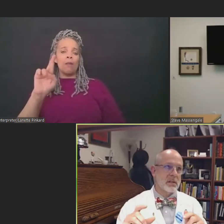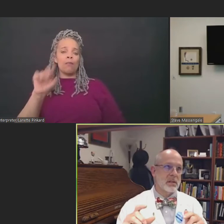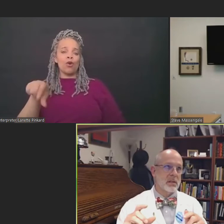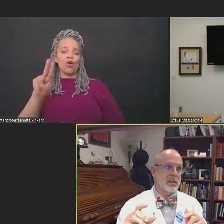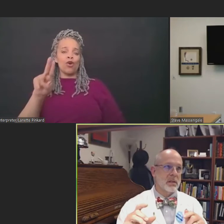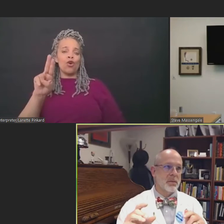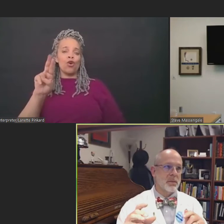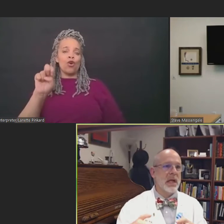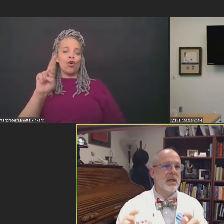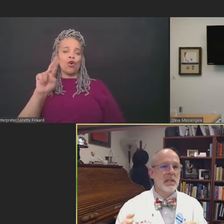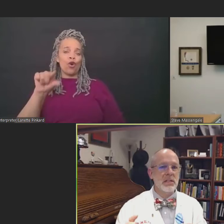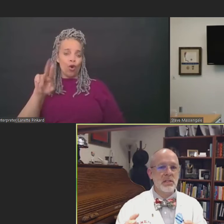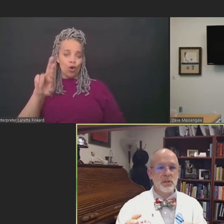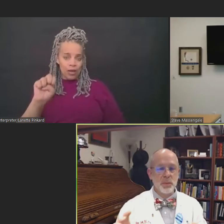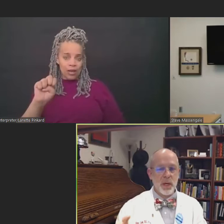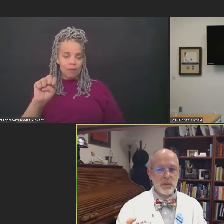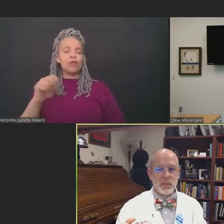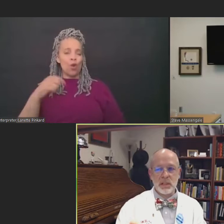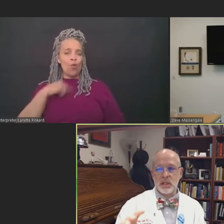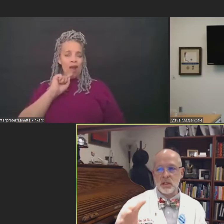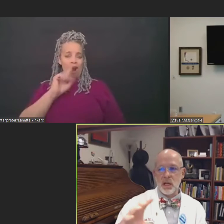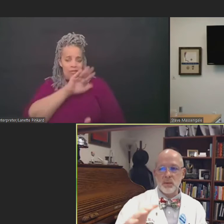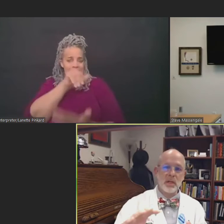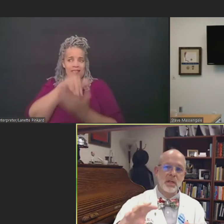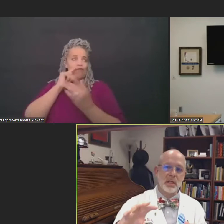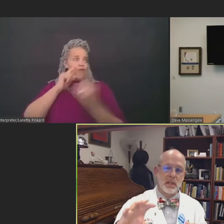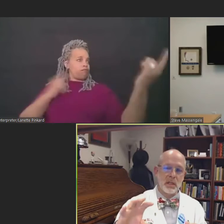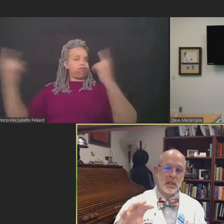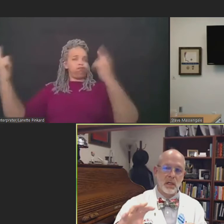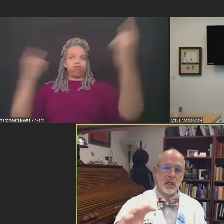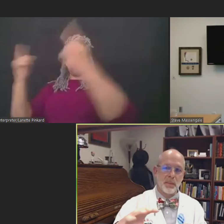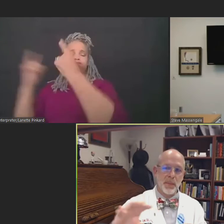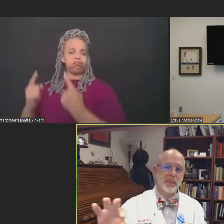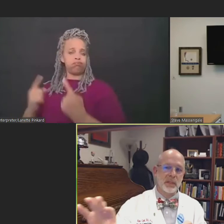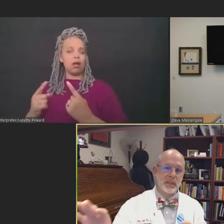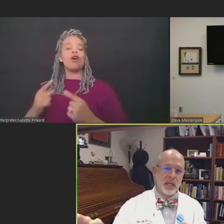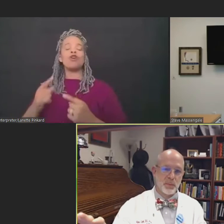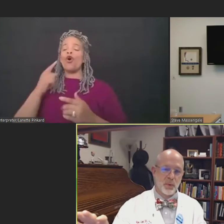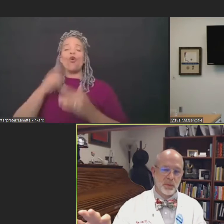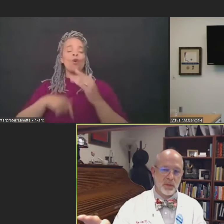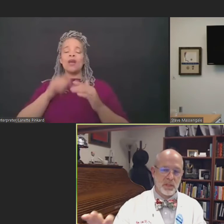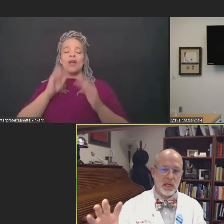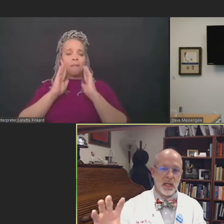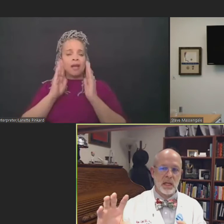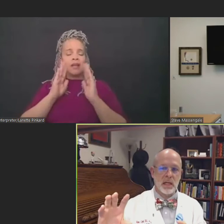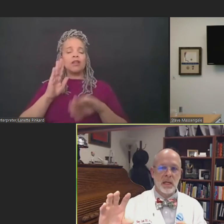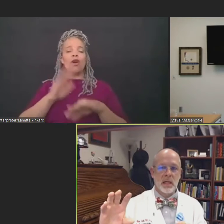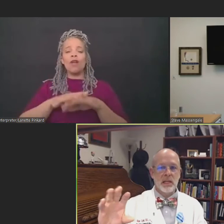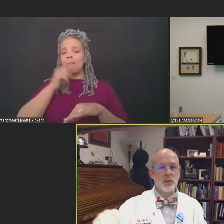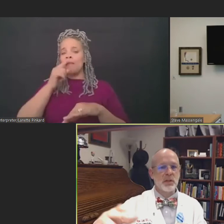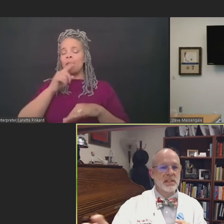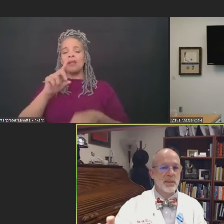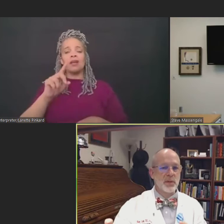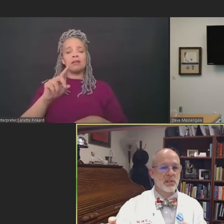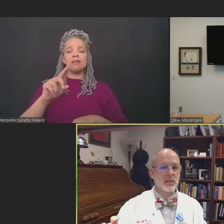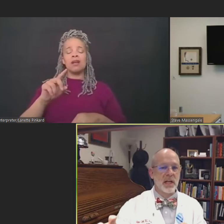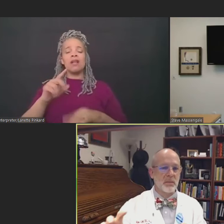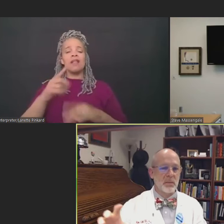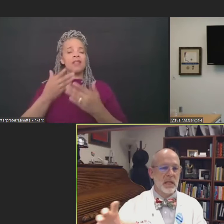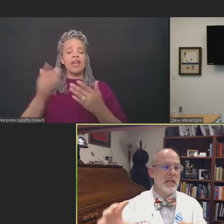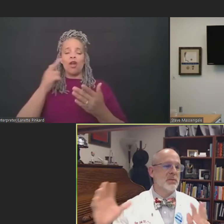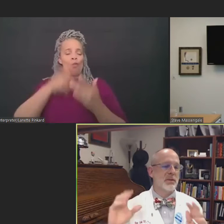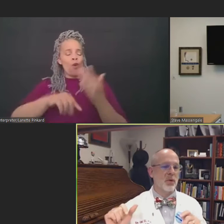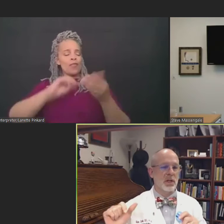haven't paid attention to publicly or not been on a public dashboard per se is what these numbers look